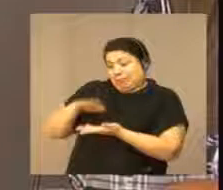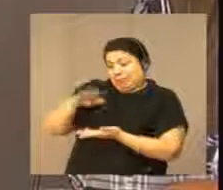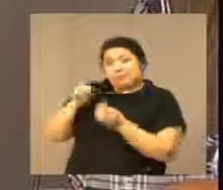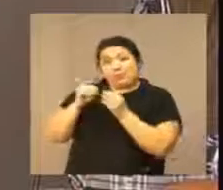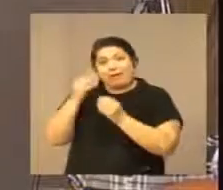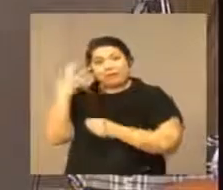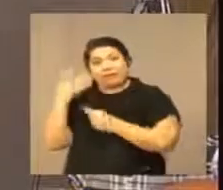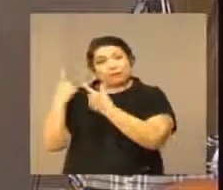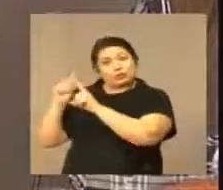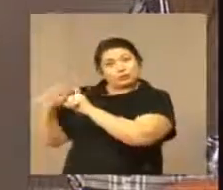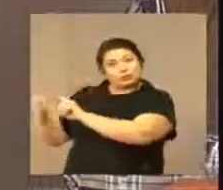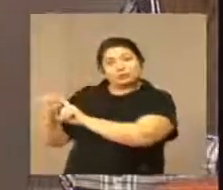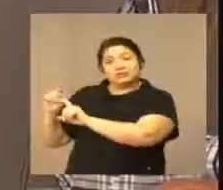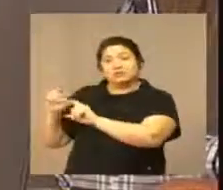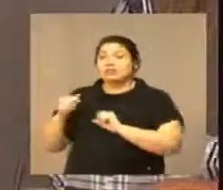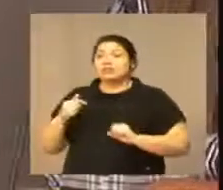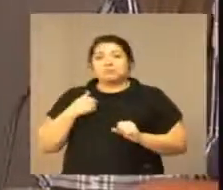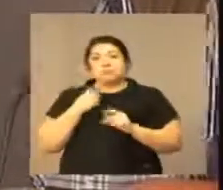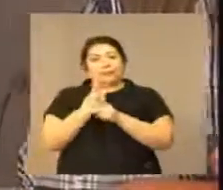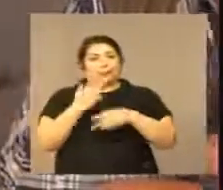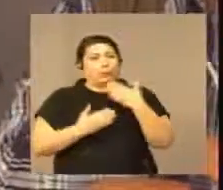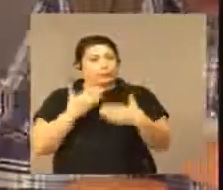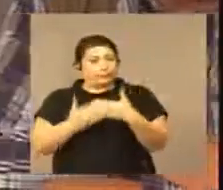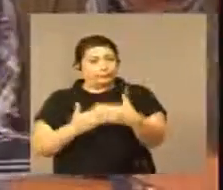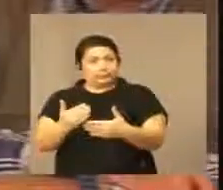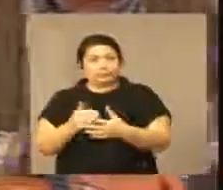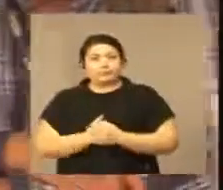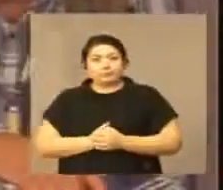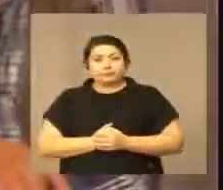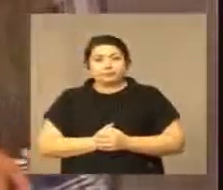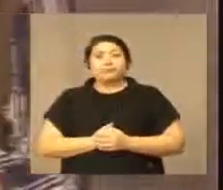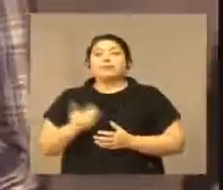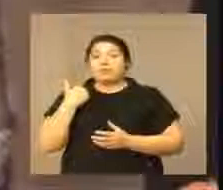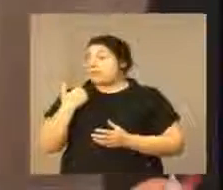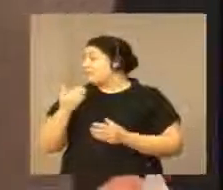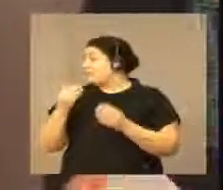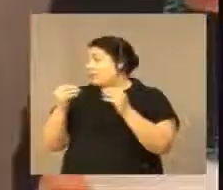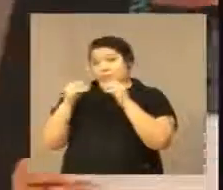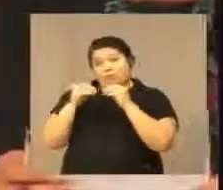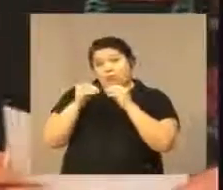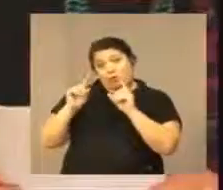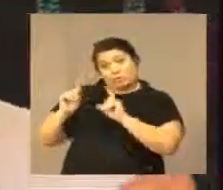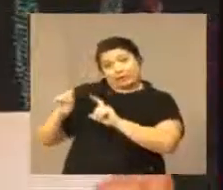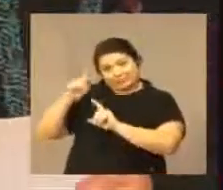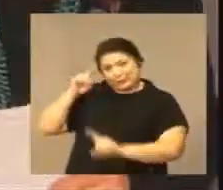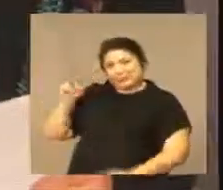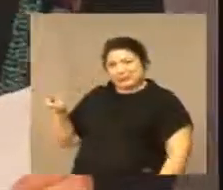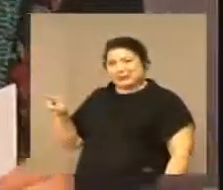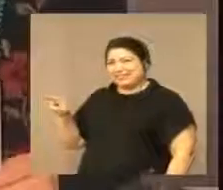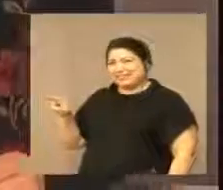moving. So, there's a few more for you. So,